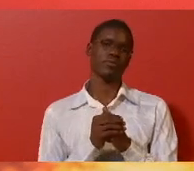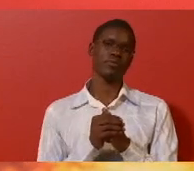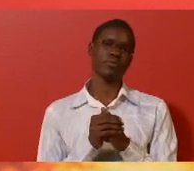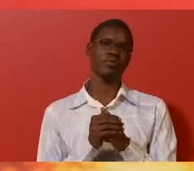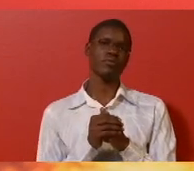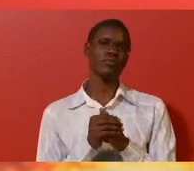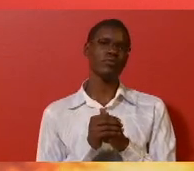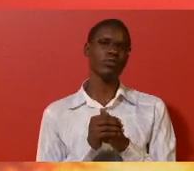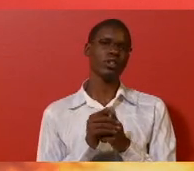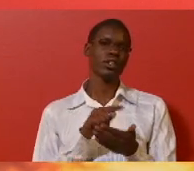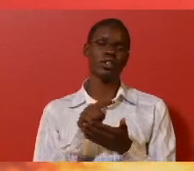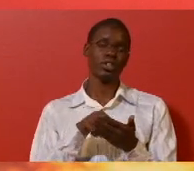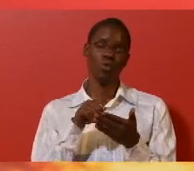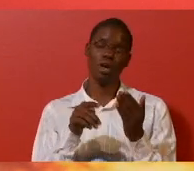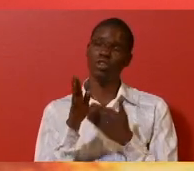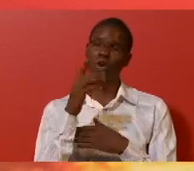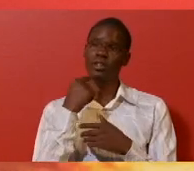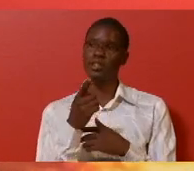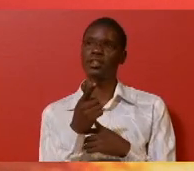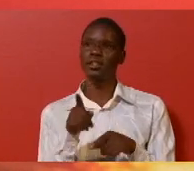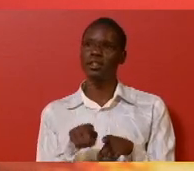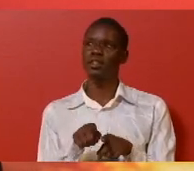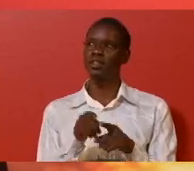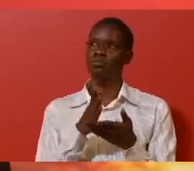neck. This is what God says. And